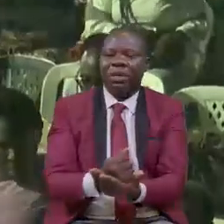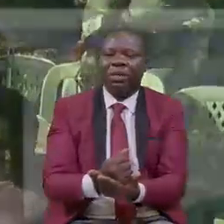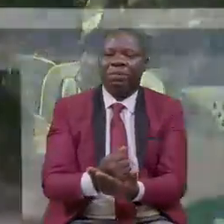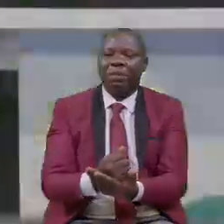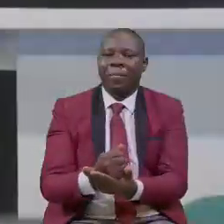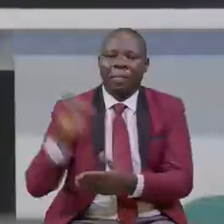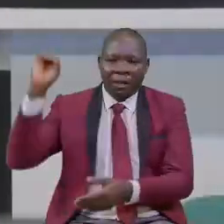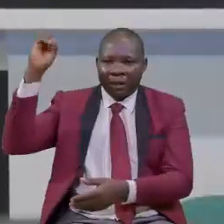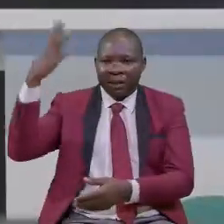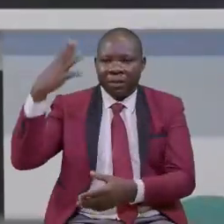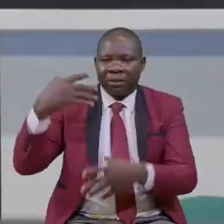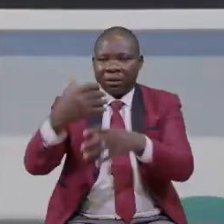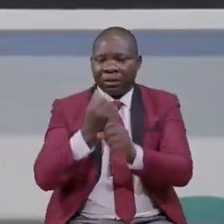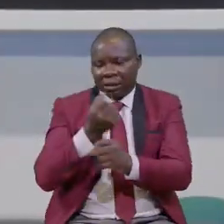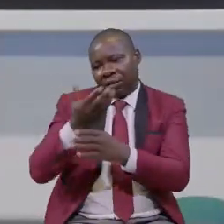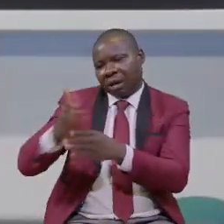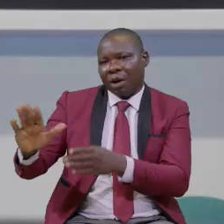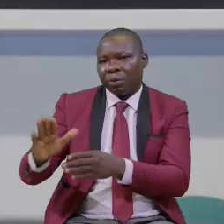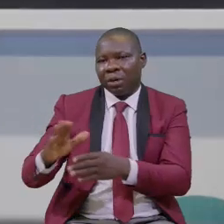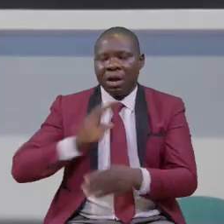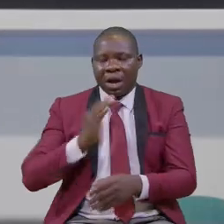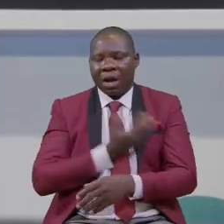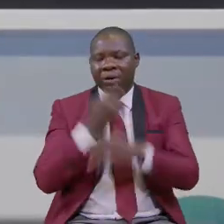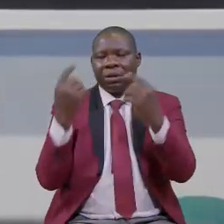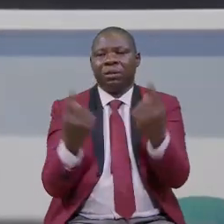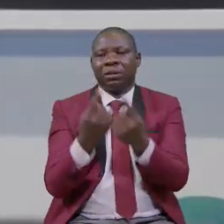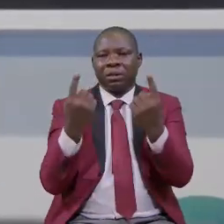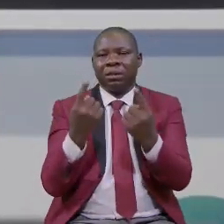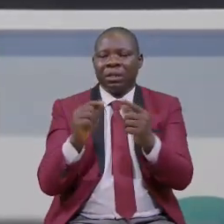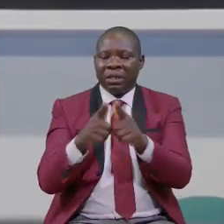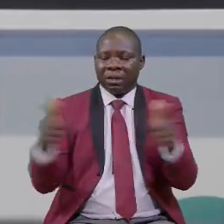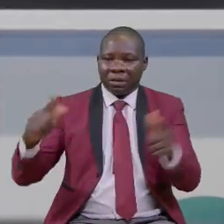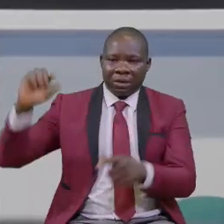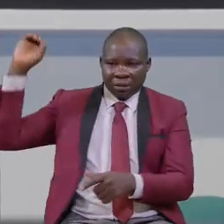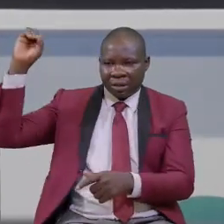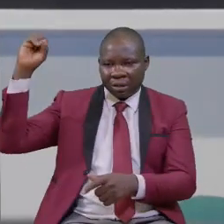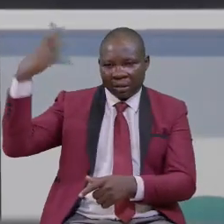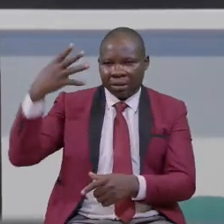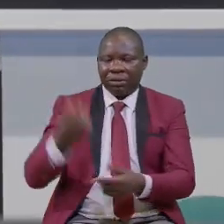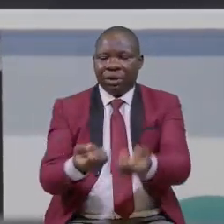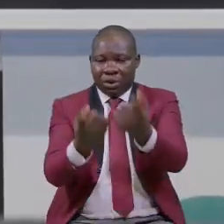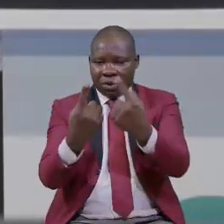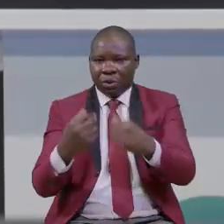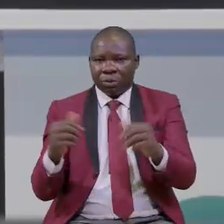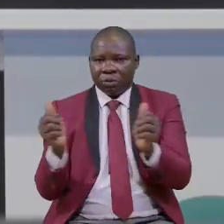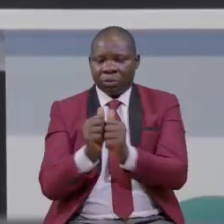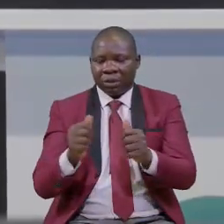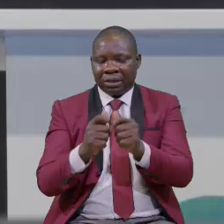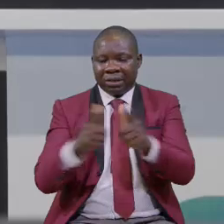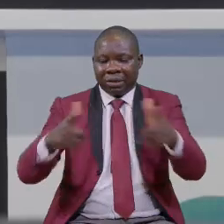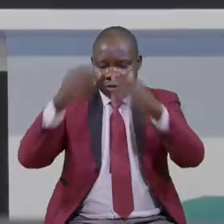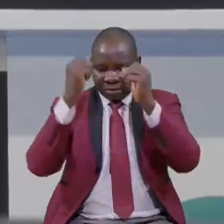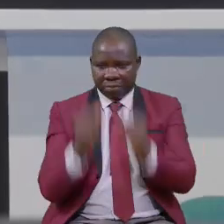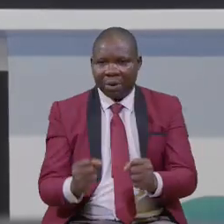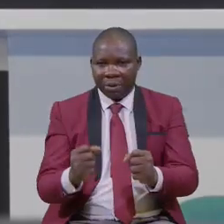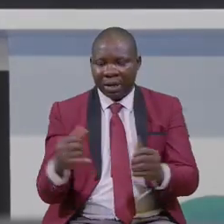Grace takes away our sin. Great grace comes with great power.